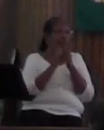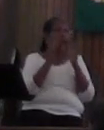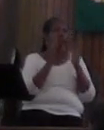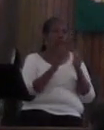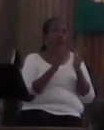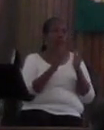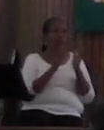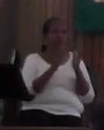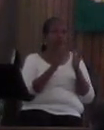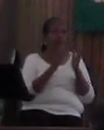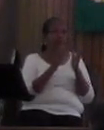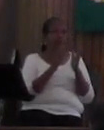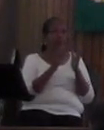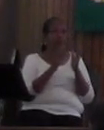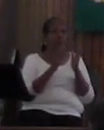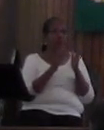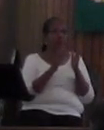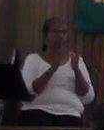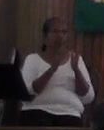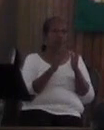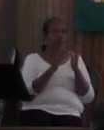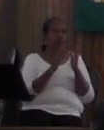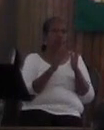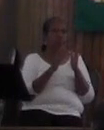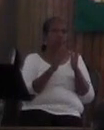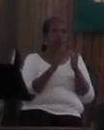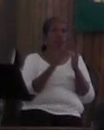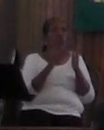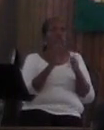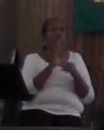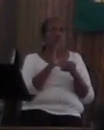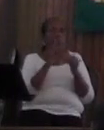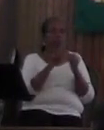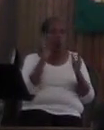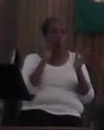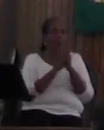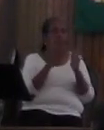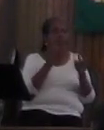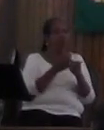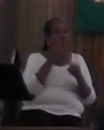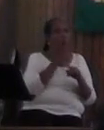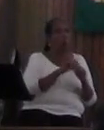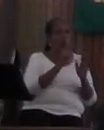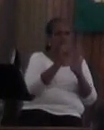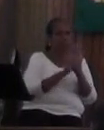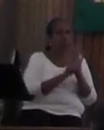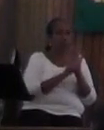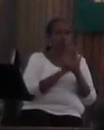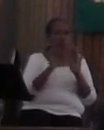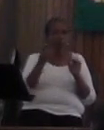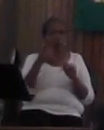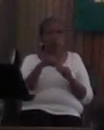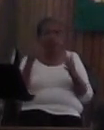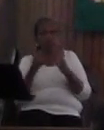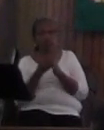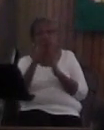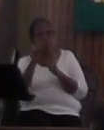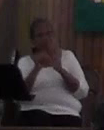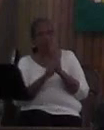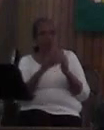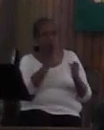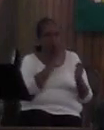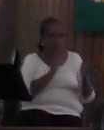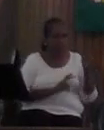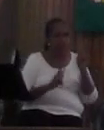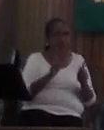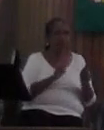The writer reaches back and pulls out witnesses from the Old Testament so that we New Testament Christians